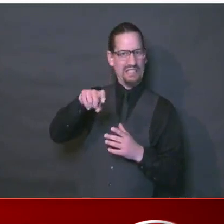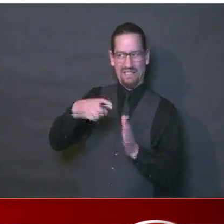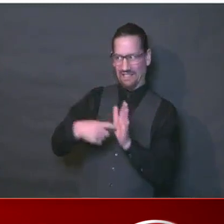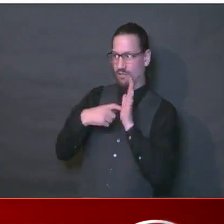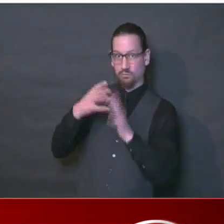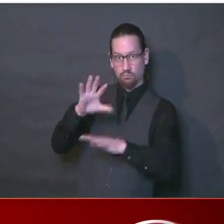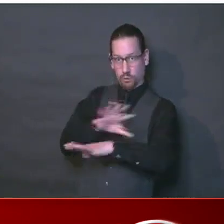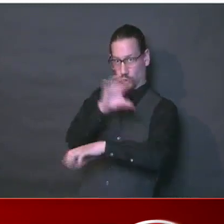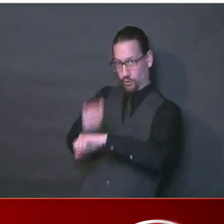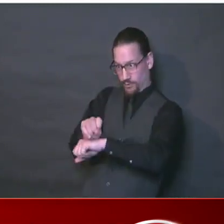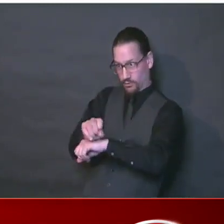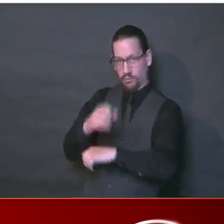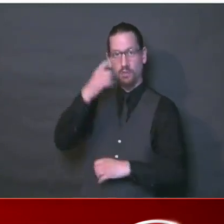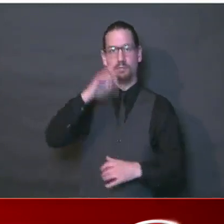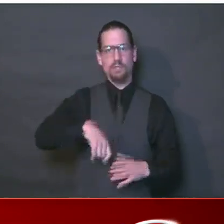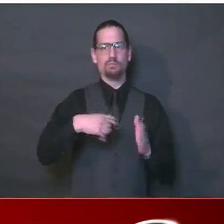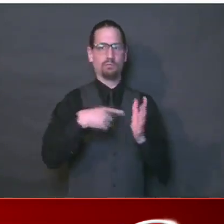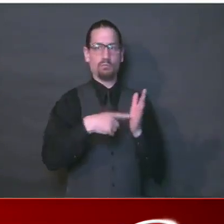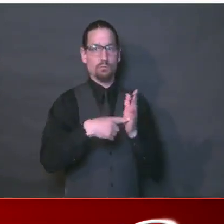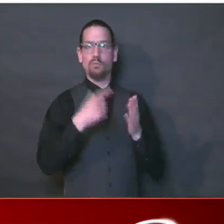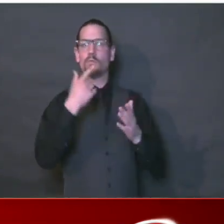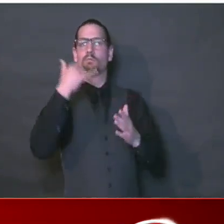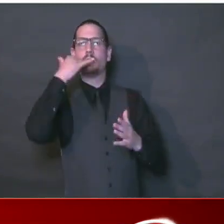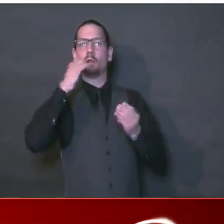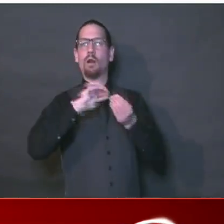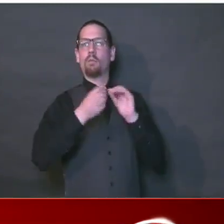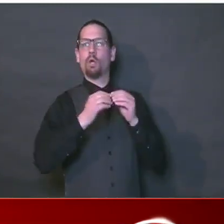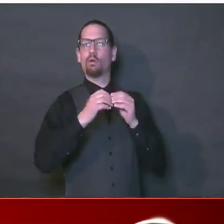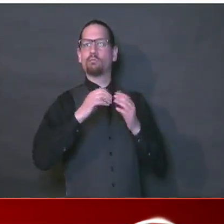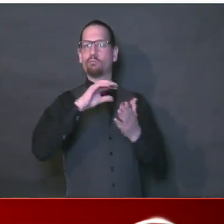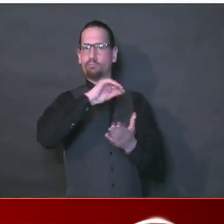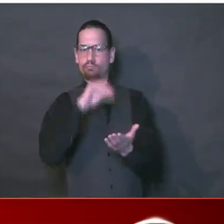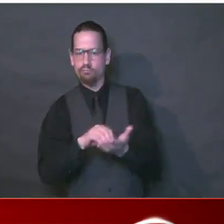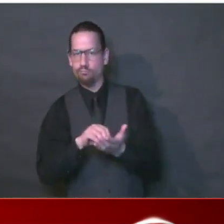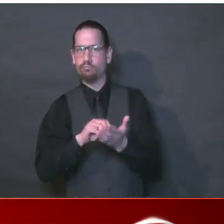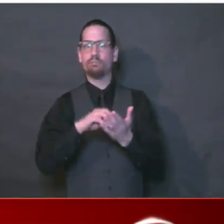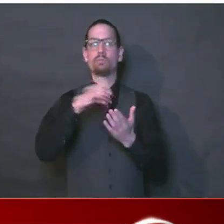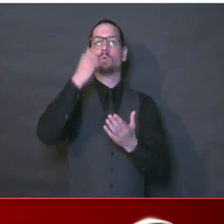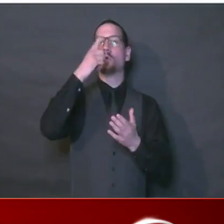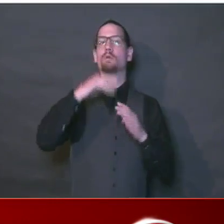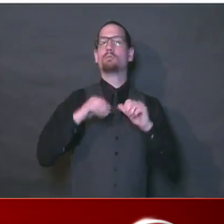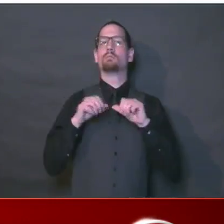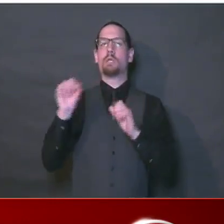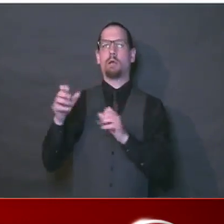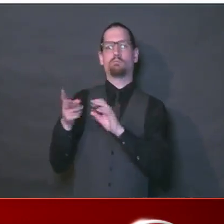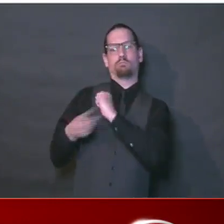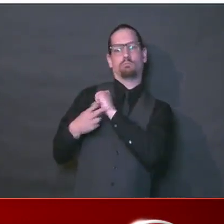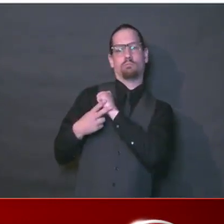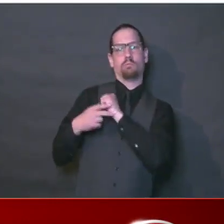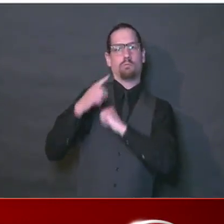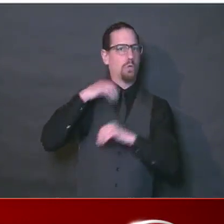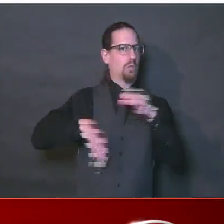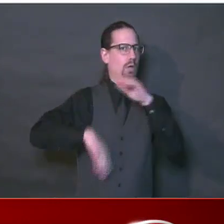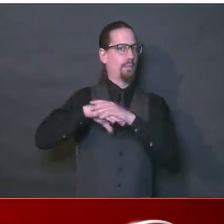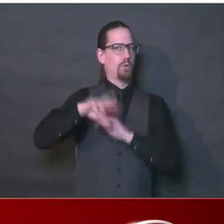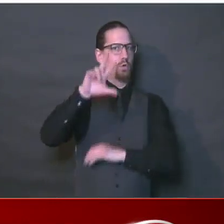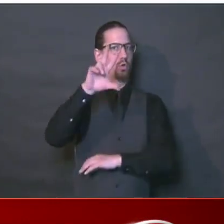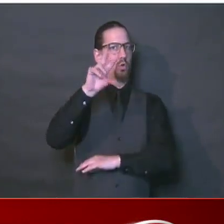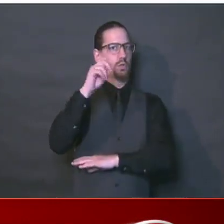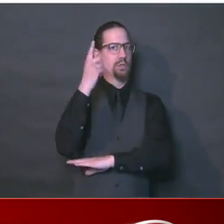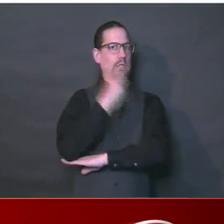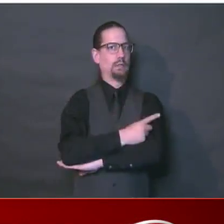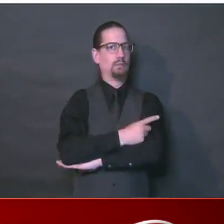reservations will be accepted. There will be no walk-in service, as the governor has shared. This is so we can respond quickly and effectively